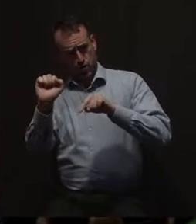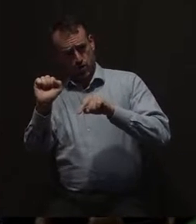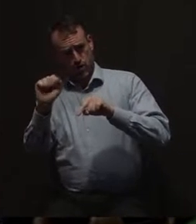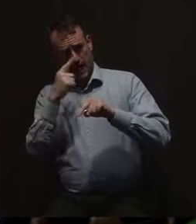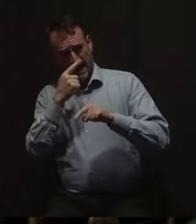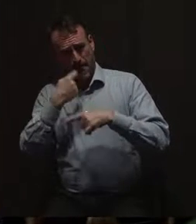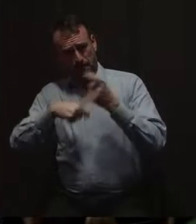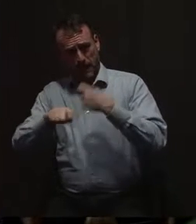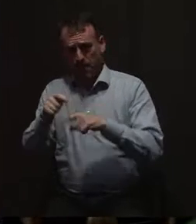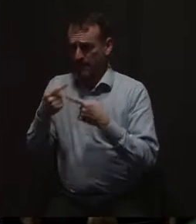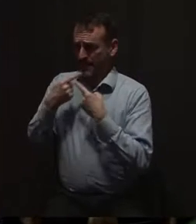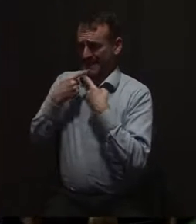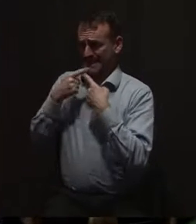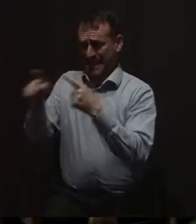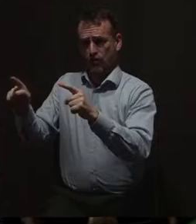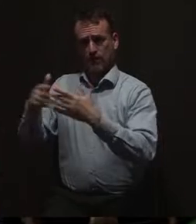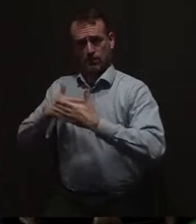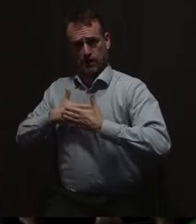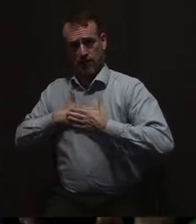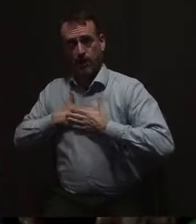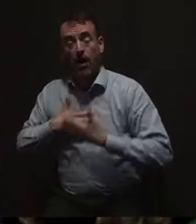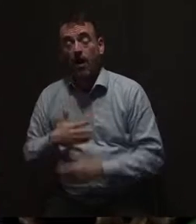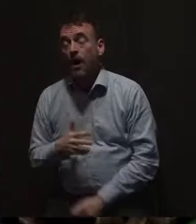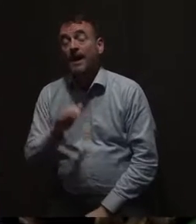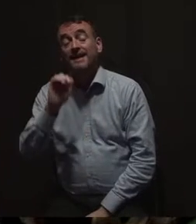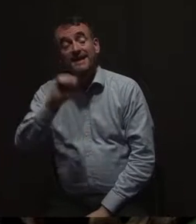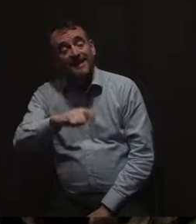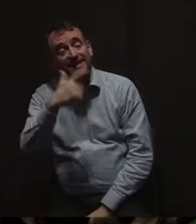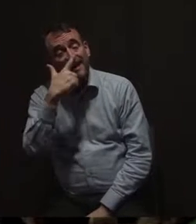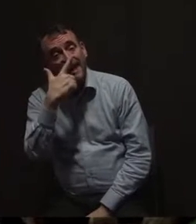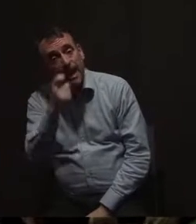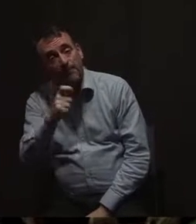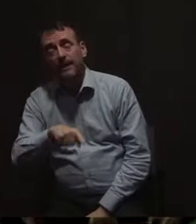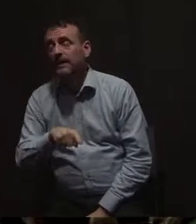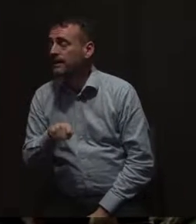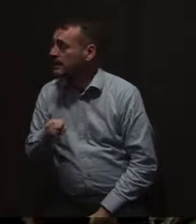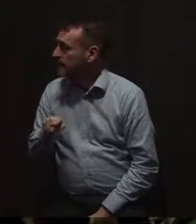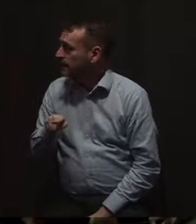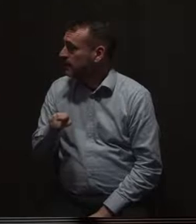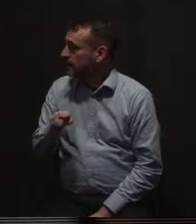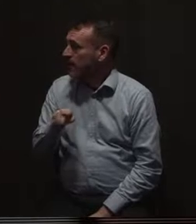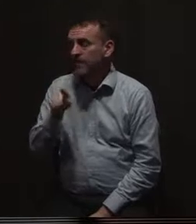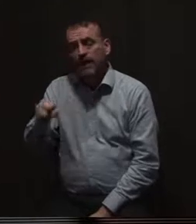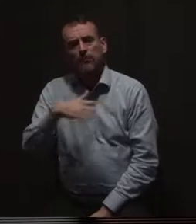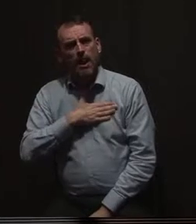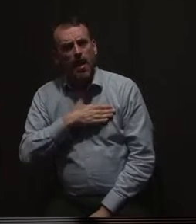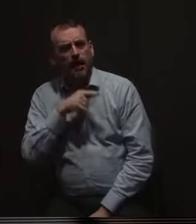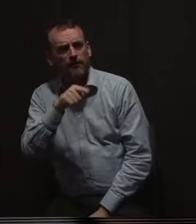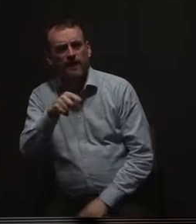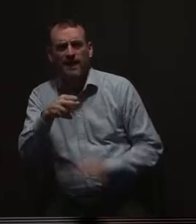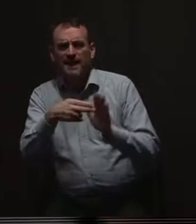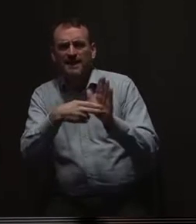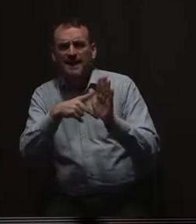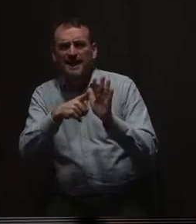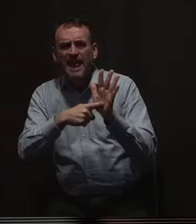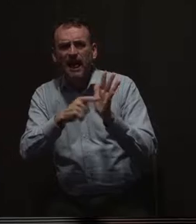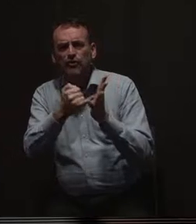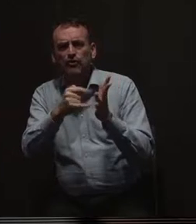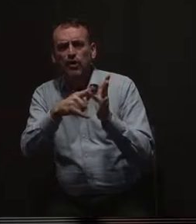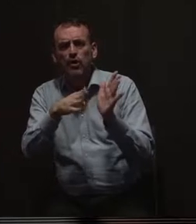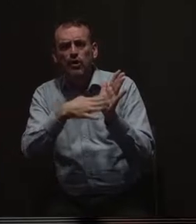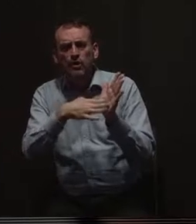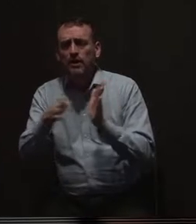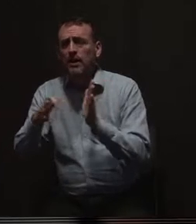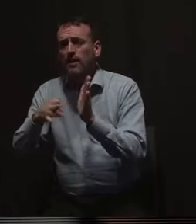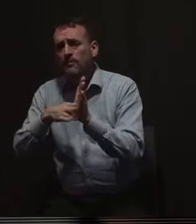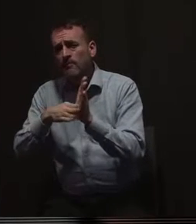be, definitely. But, and that's what I loved about Nelson Mandela, about what I loved about Martin Luther King. They